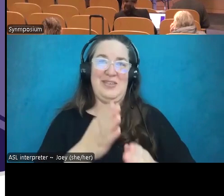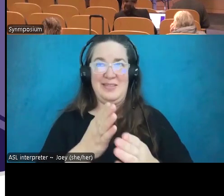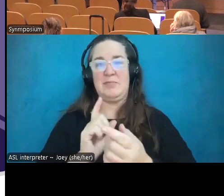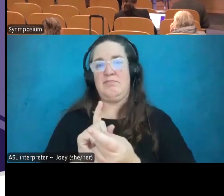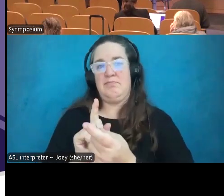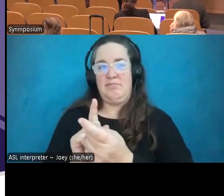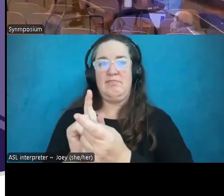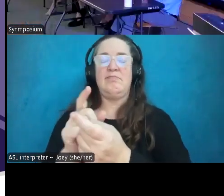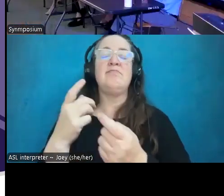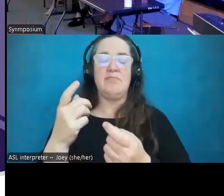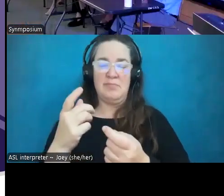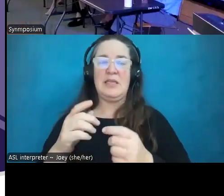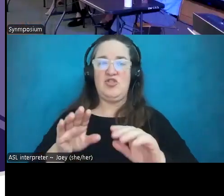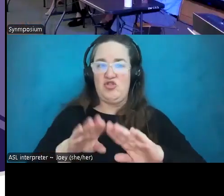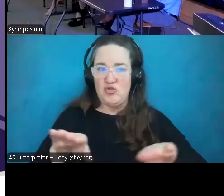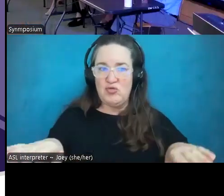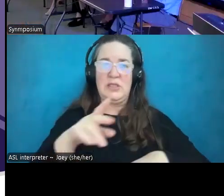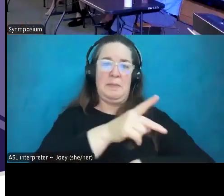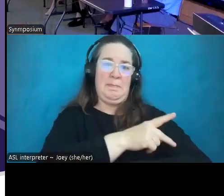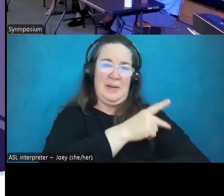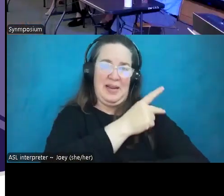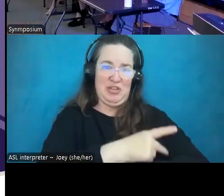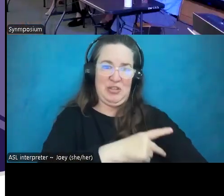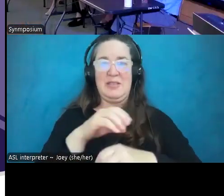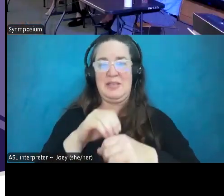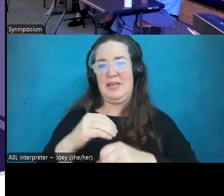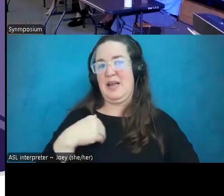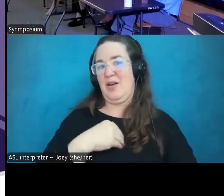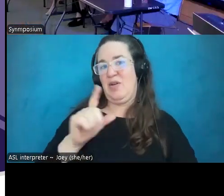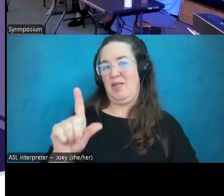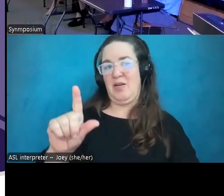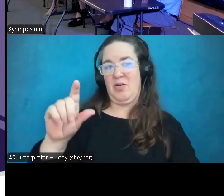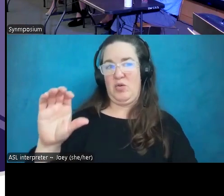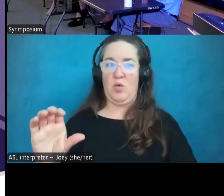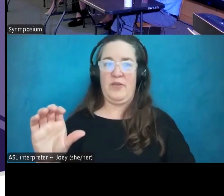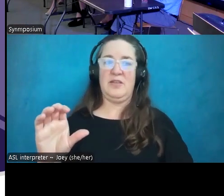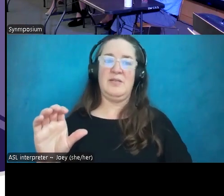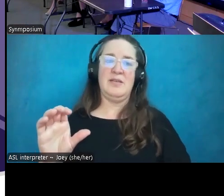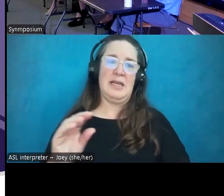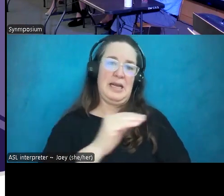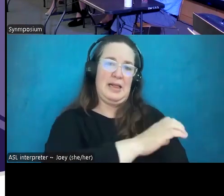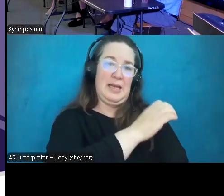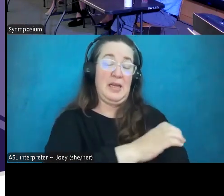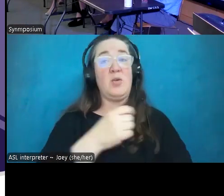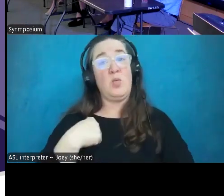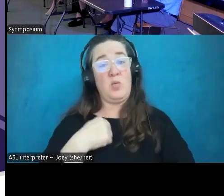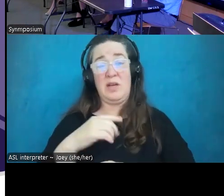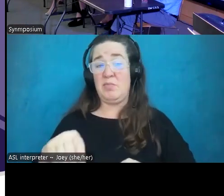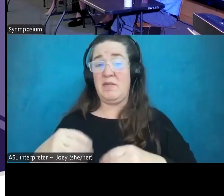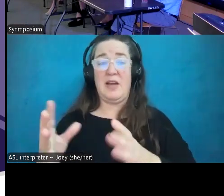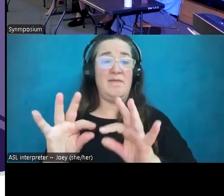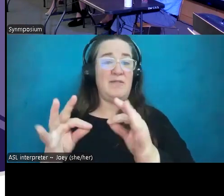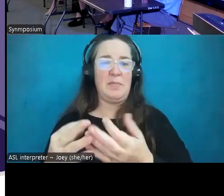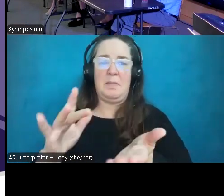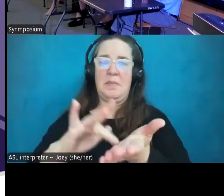our long COVID clinic. As a family medicine physician, we see kids, adults, we do prenatal care and deliver babies.